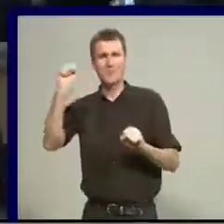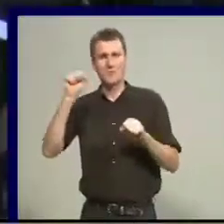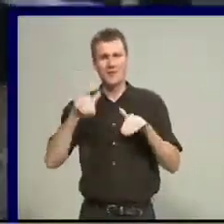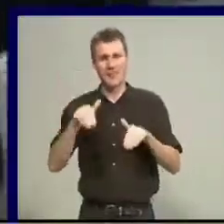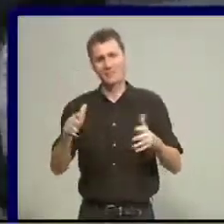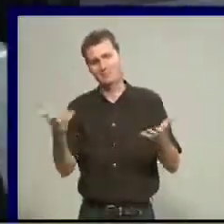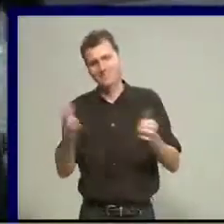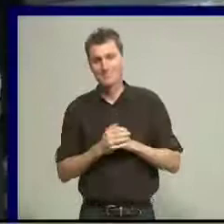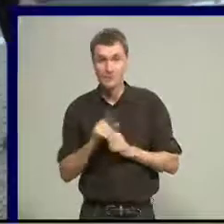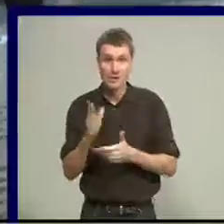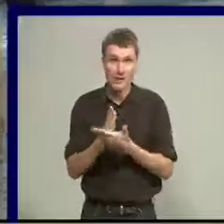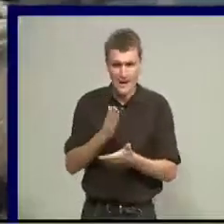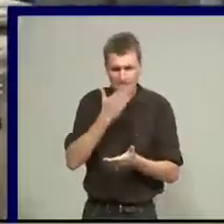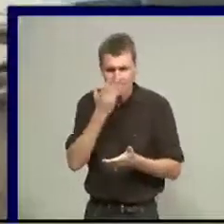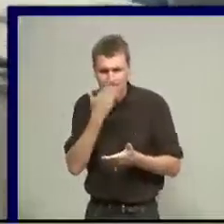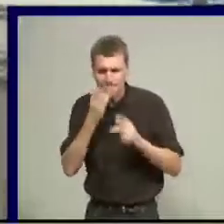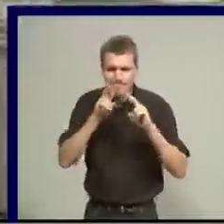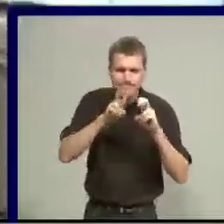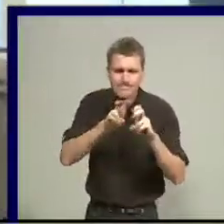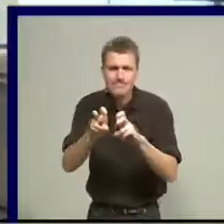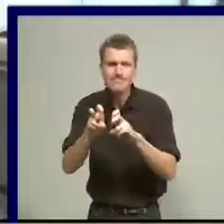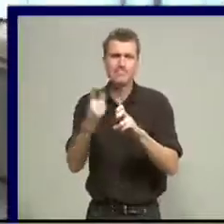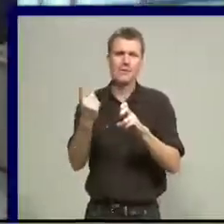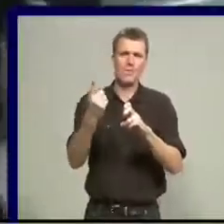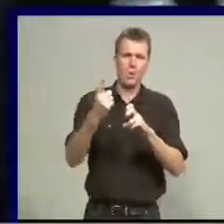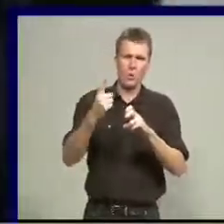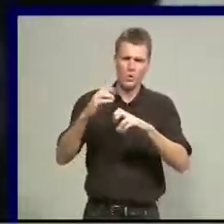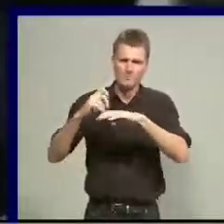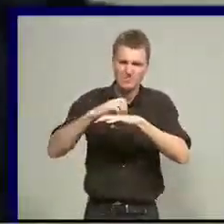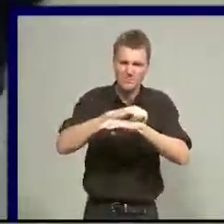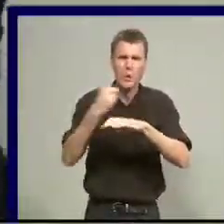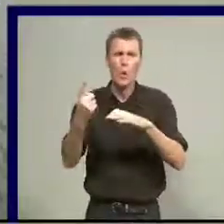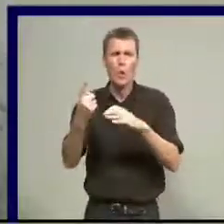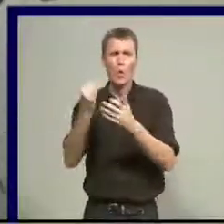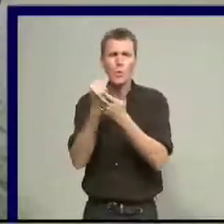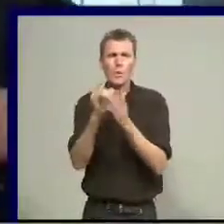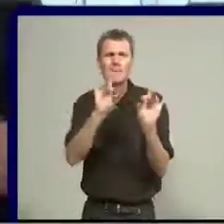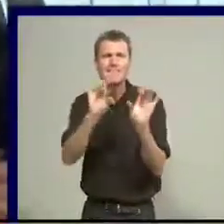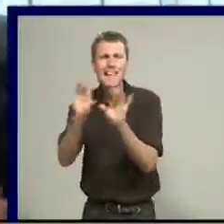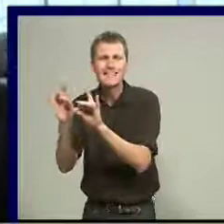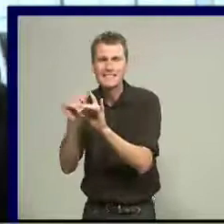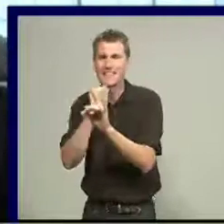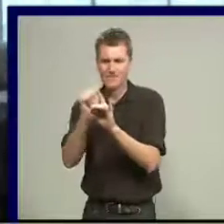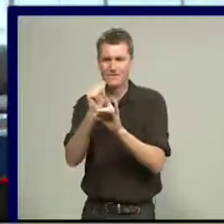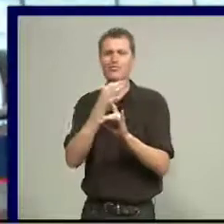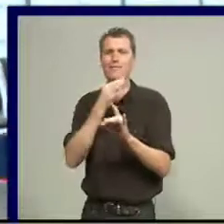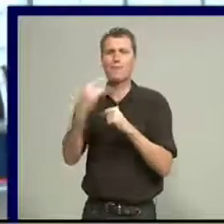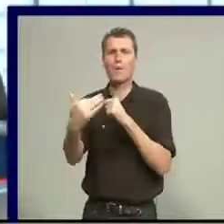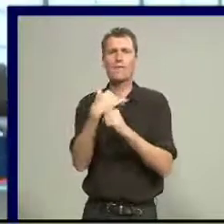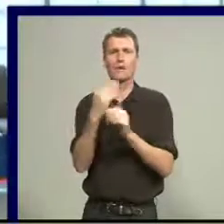new job is to sniff out exotic pests and diseases, posing a biosecurity risk to New Zealand. So how does the training